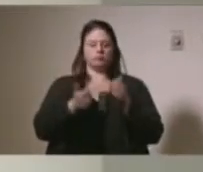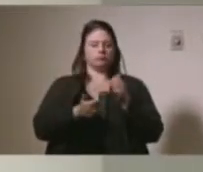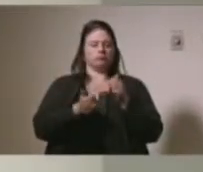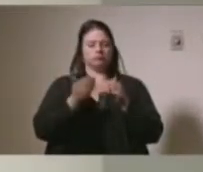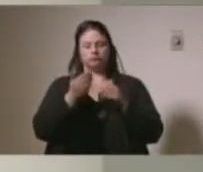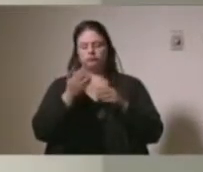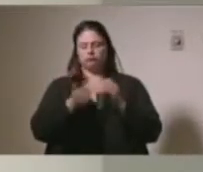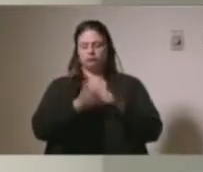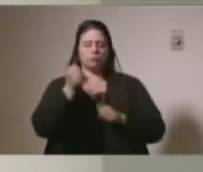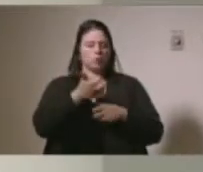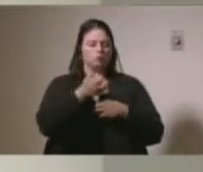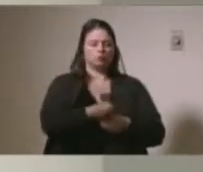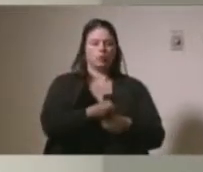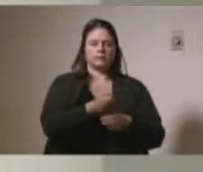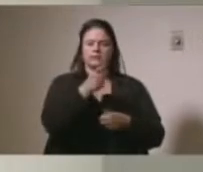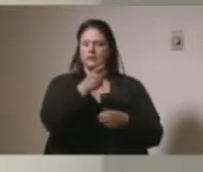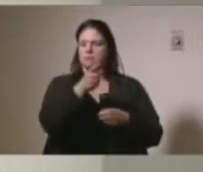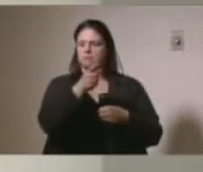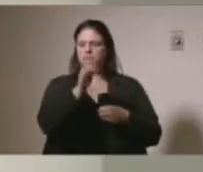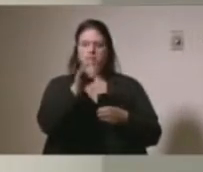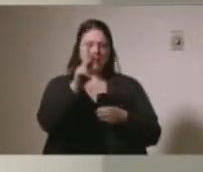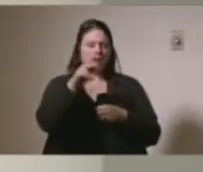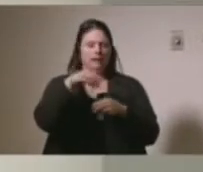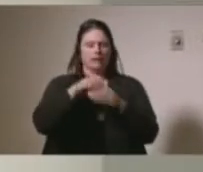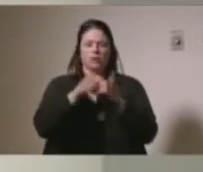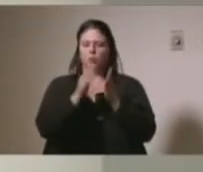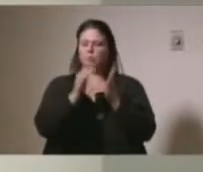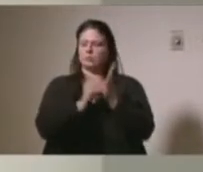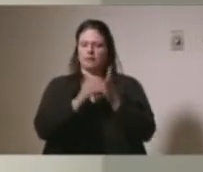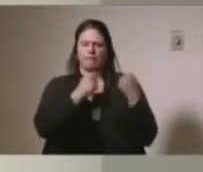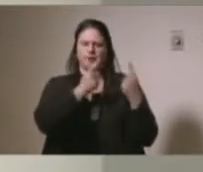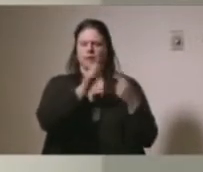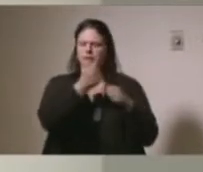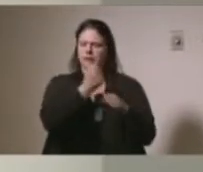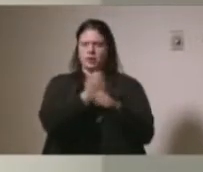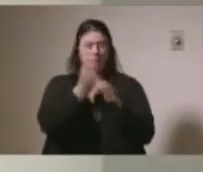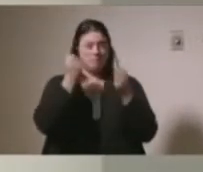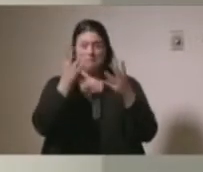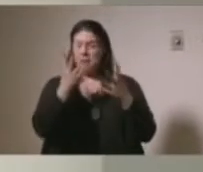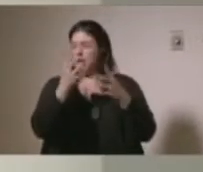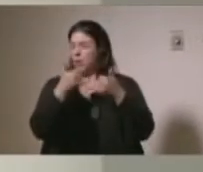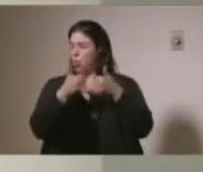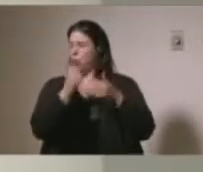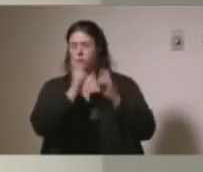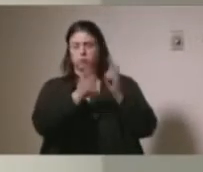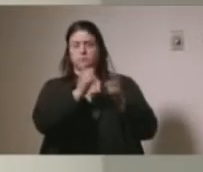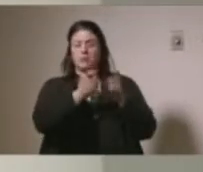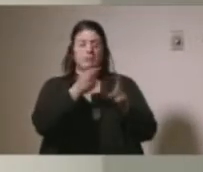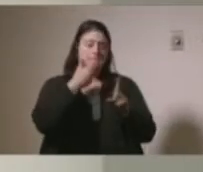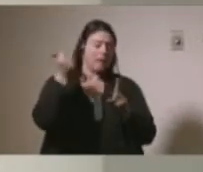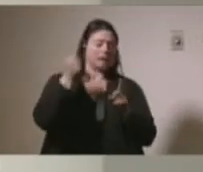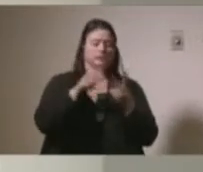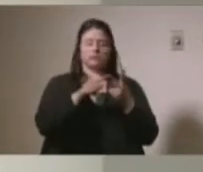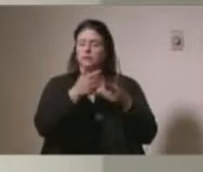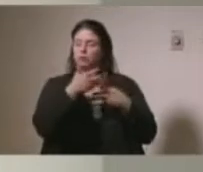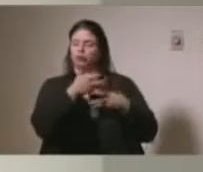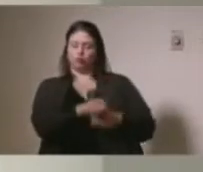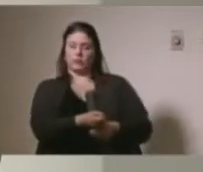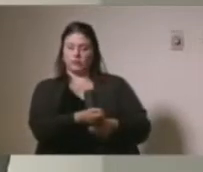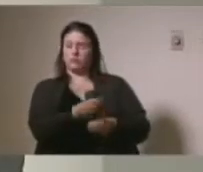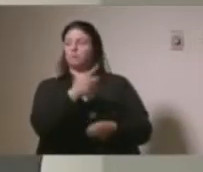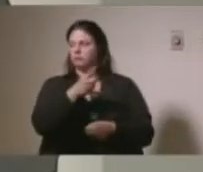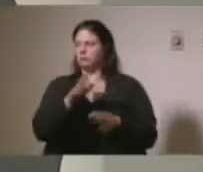over the last decade. It's had numerous awards about being the best and trusted, and that's very important for